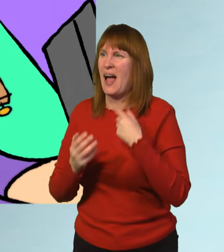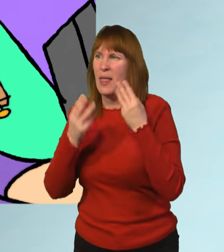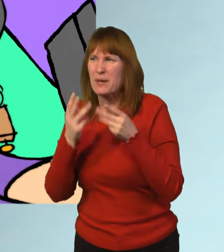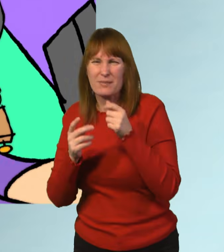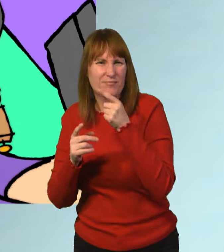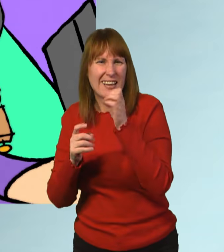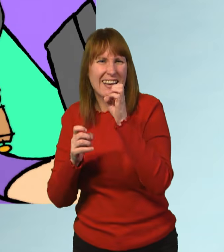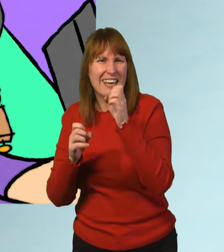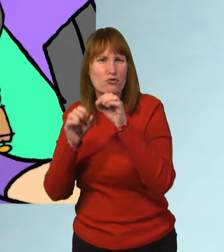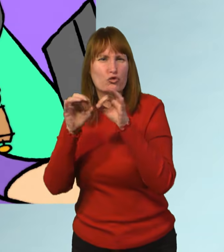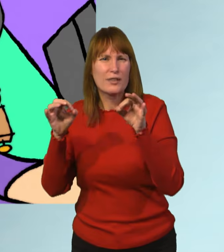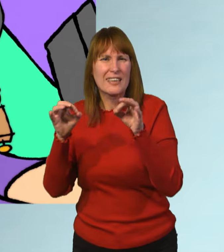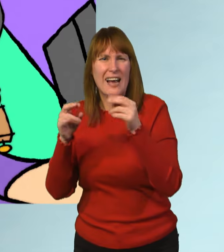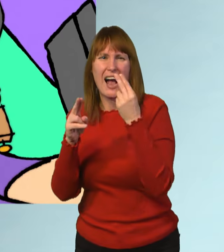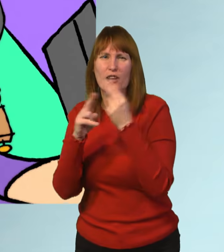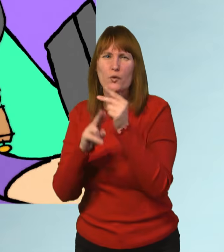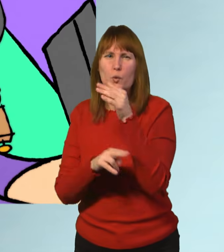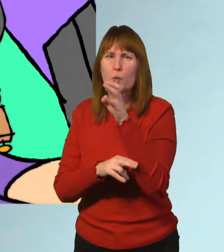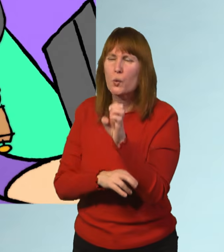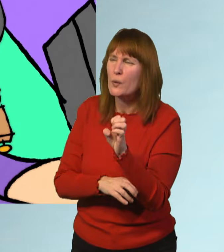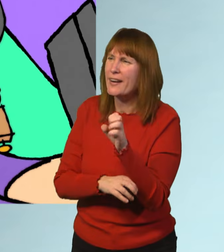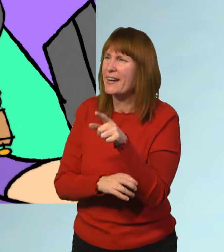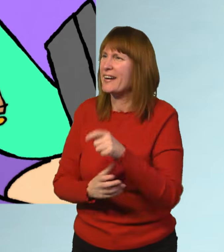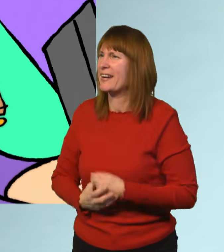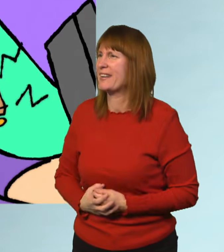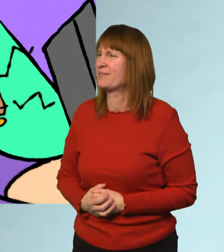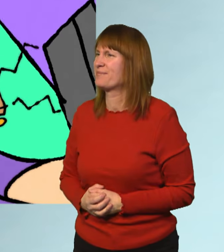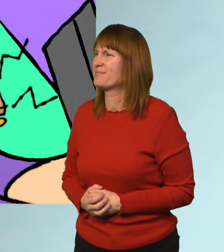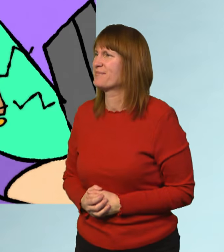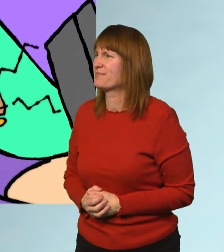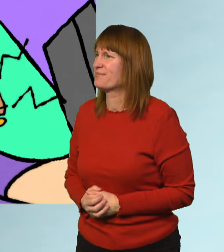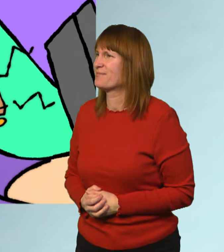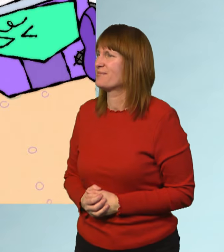minute because my E string is out of tune.